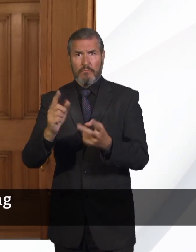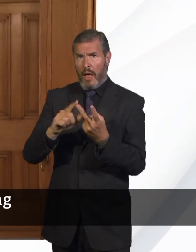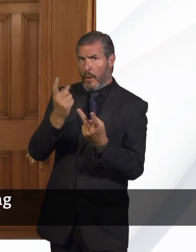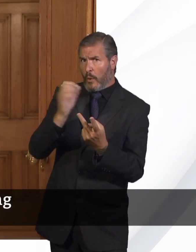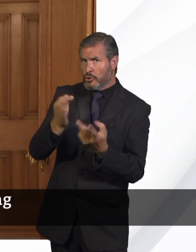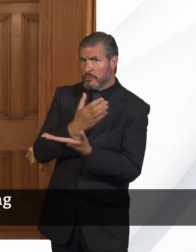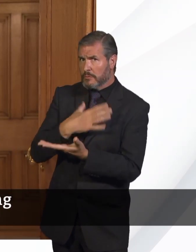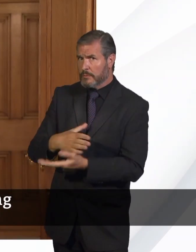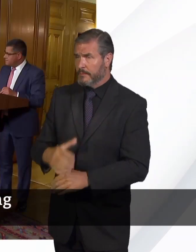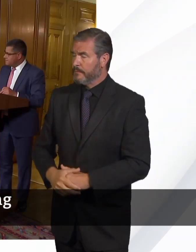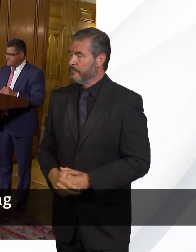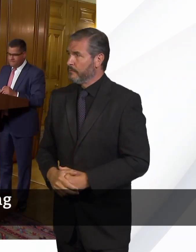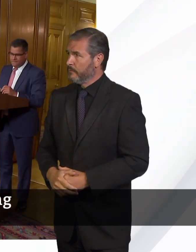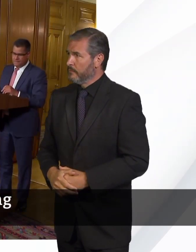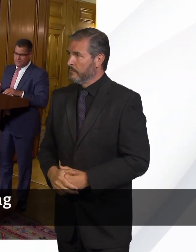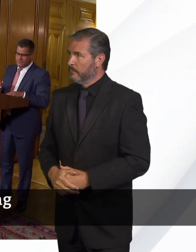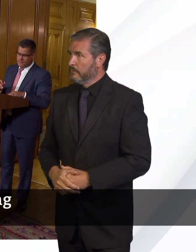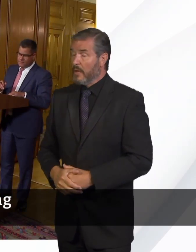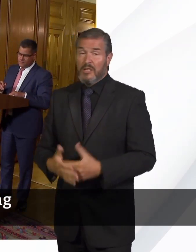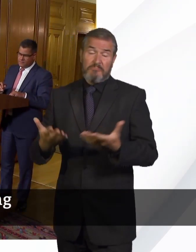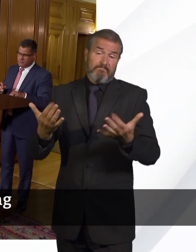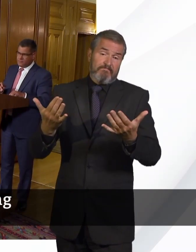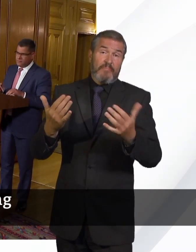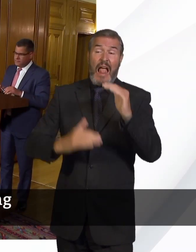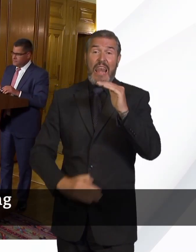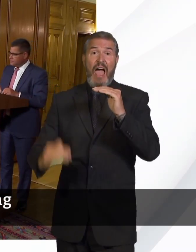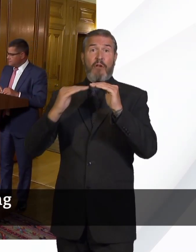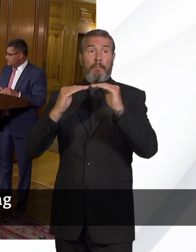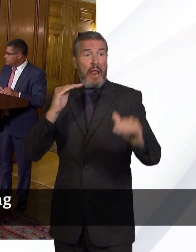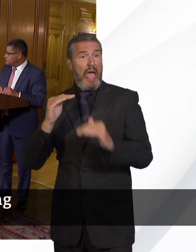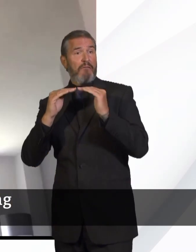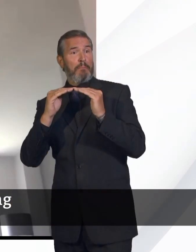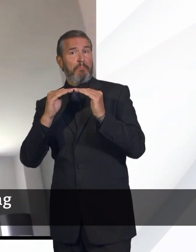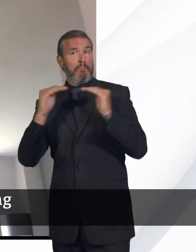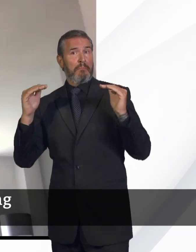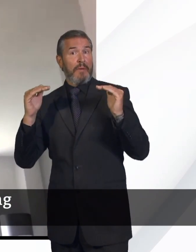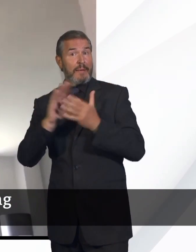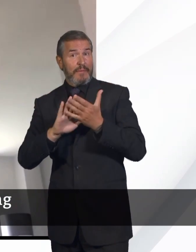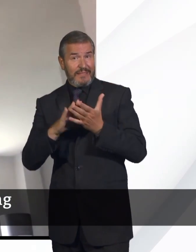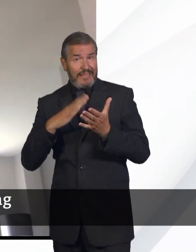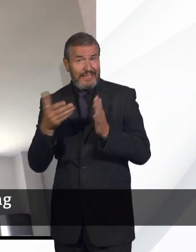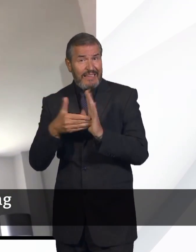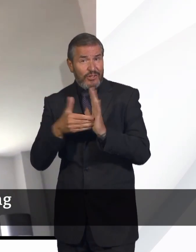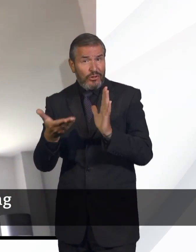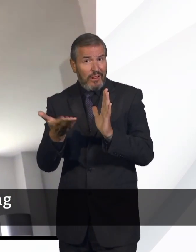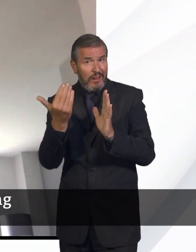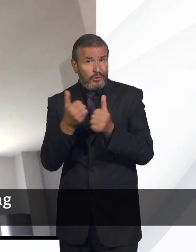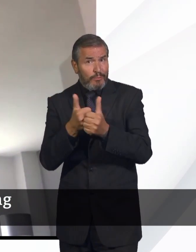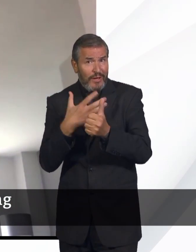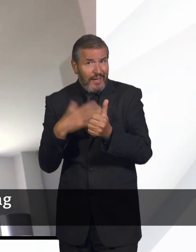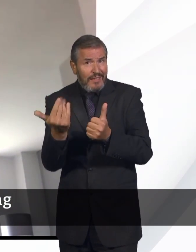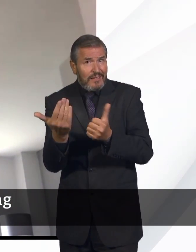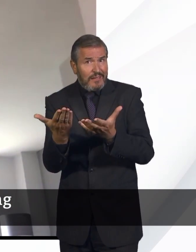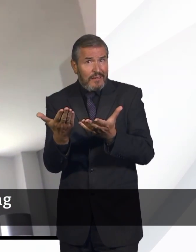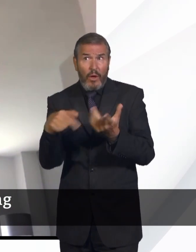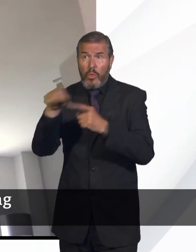follow-up? Yeah, just I suppose as part of this levelling up, will that mean that there will be additional support for areas which have been more